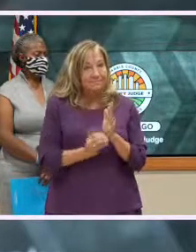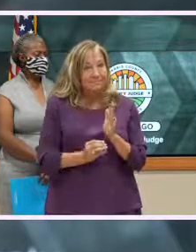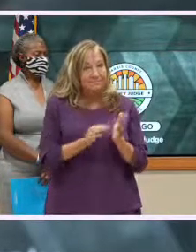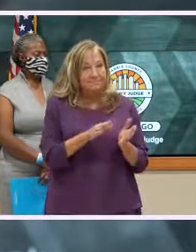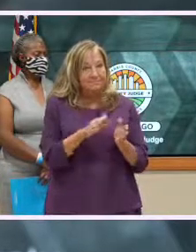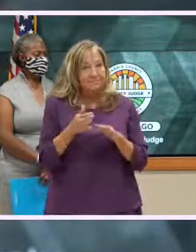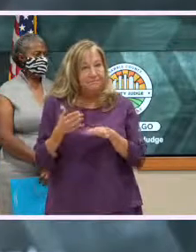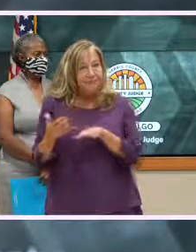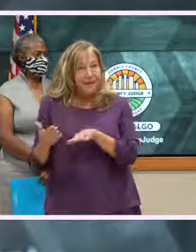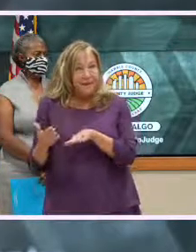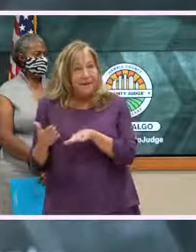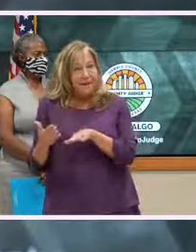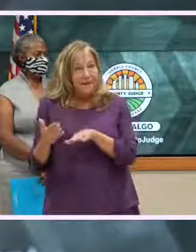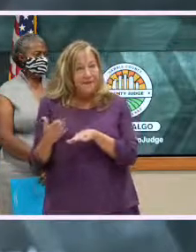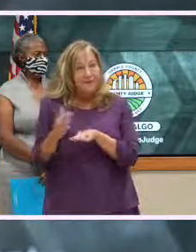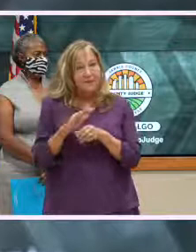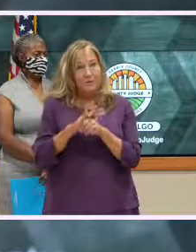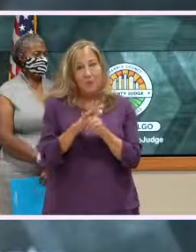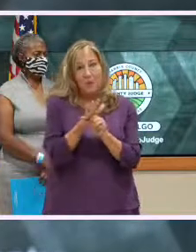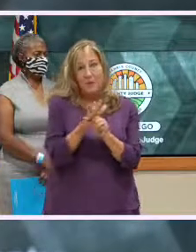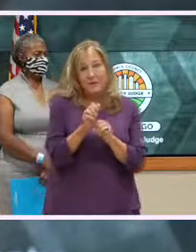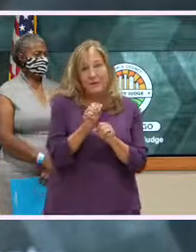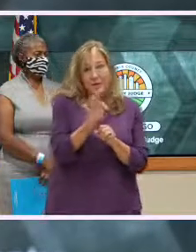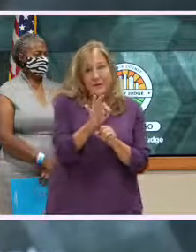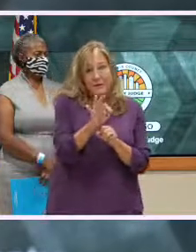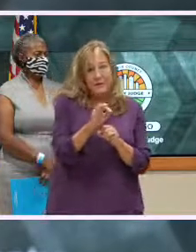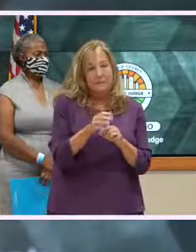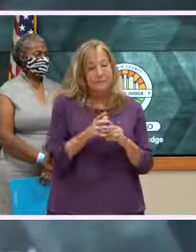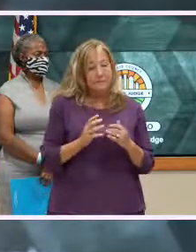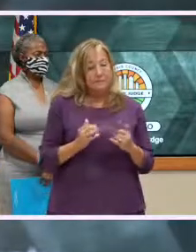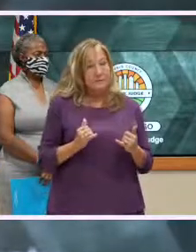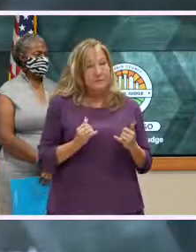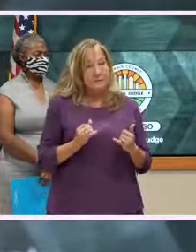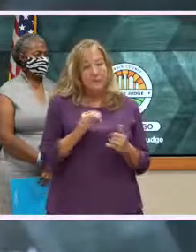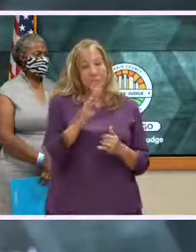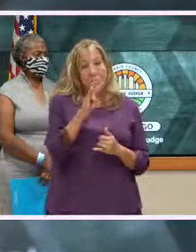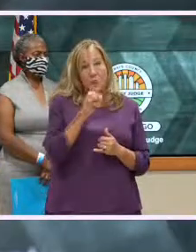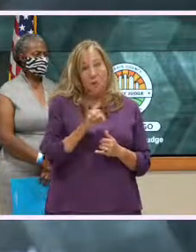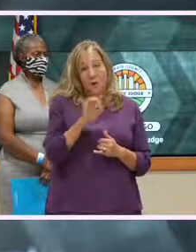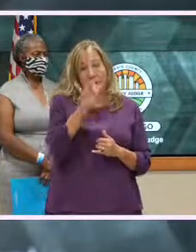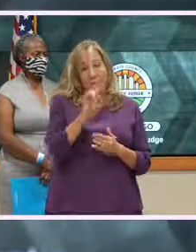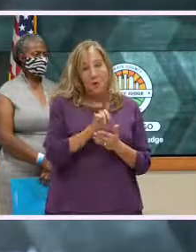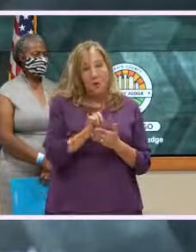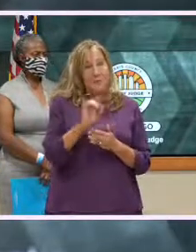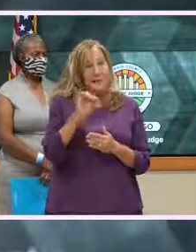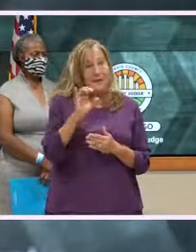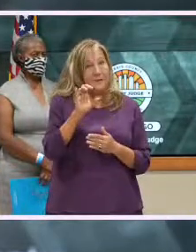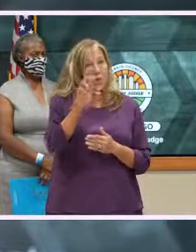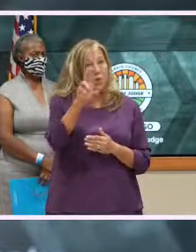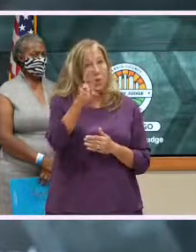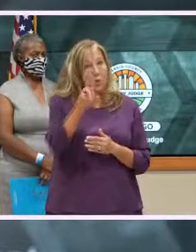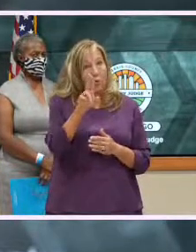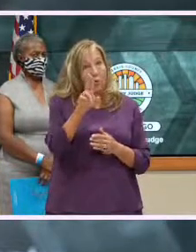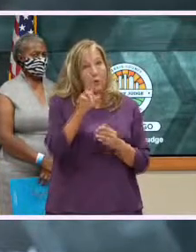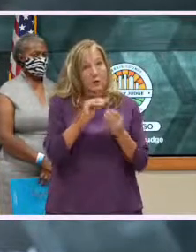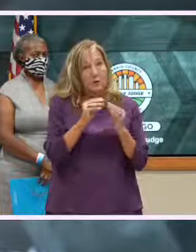COVID-19. The ICU population is doubling every 4.8 weeks. That is almost as fast as the